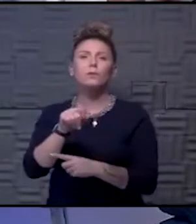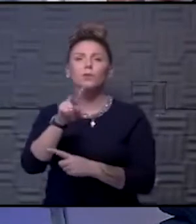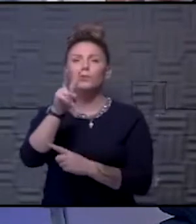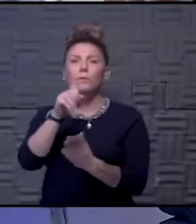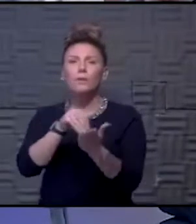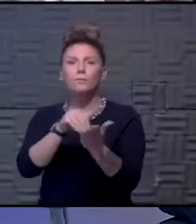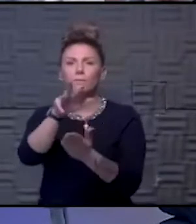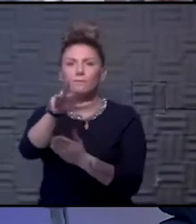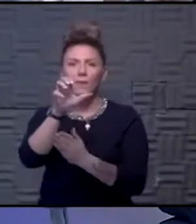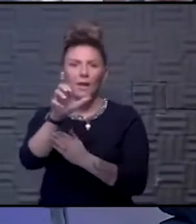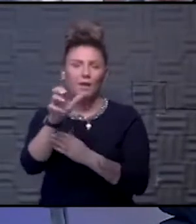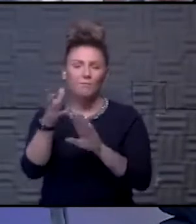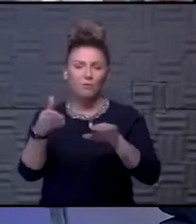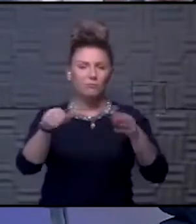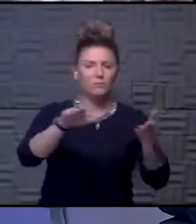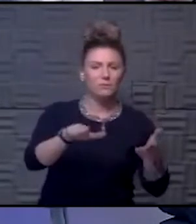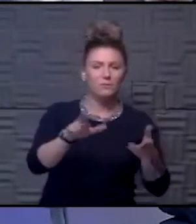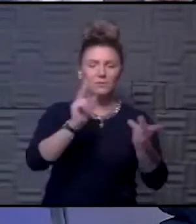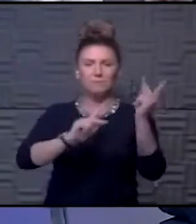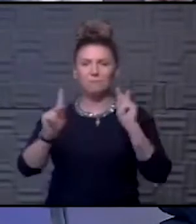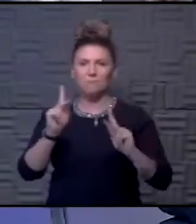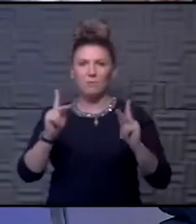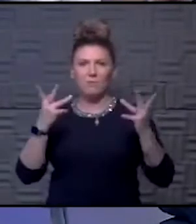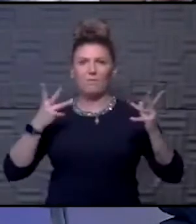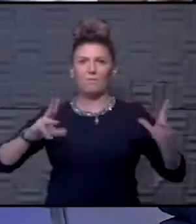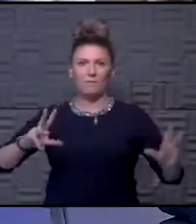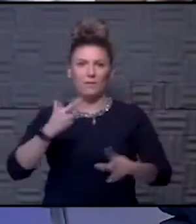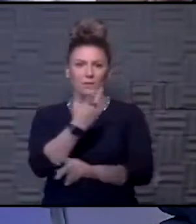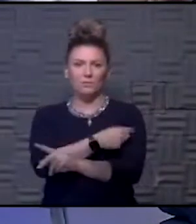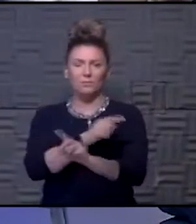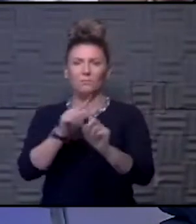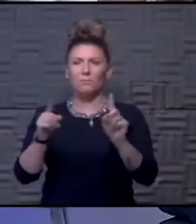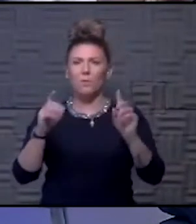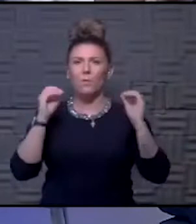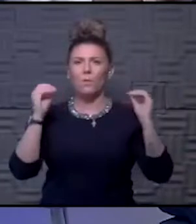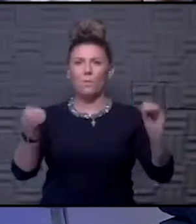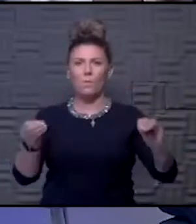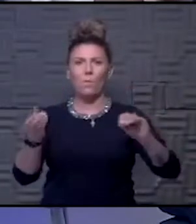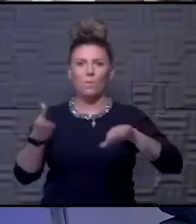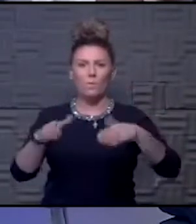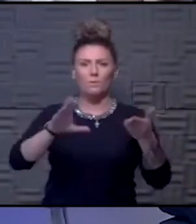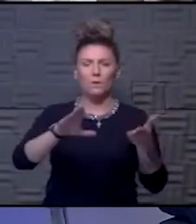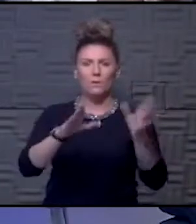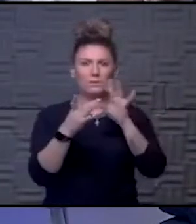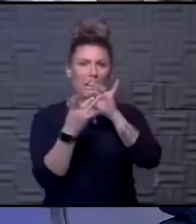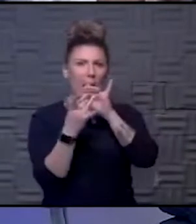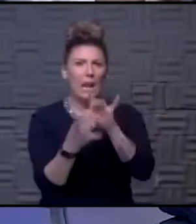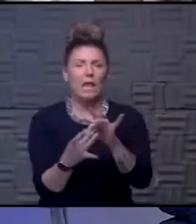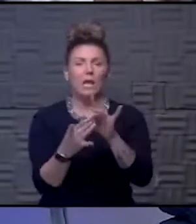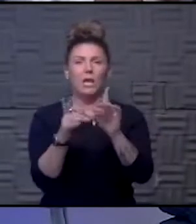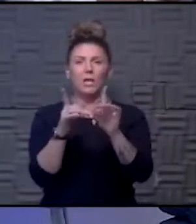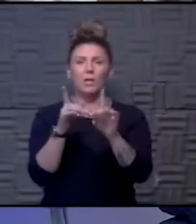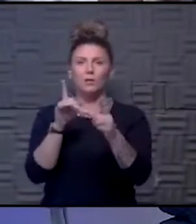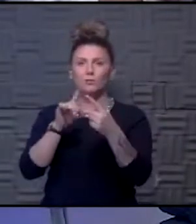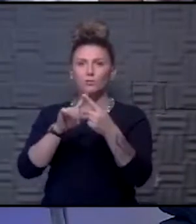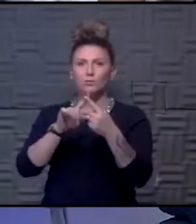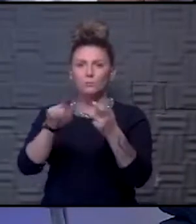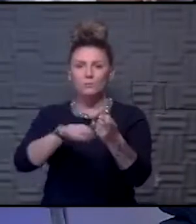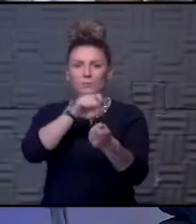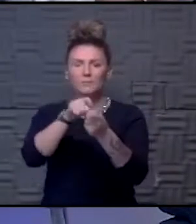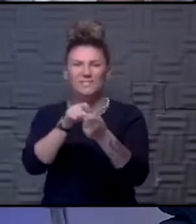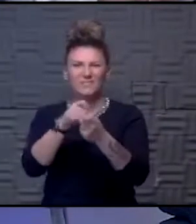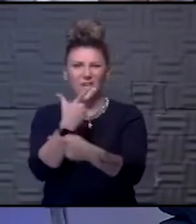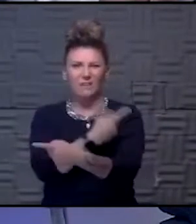deaths among people that have had the vaccine, yet no death has been linked to the vaccine. He said that feels